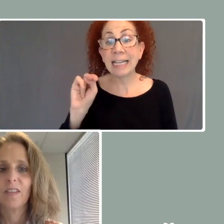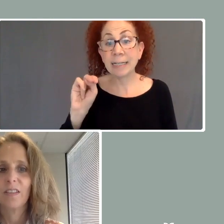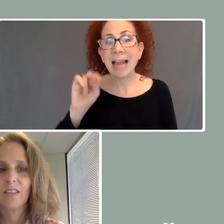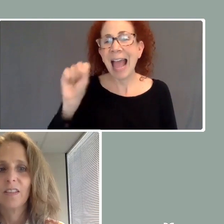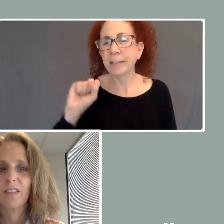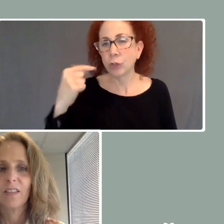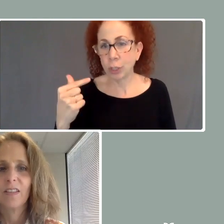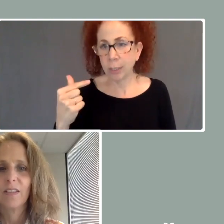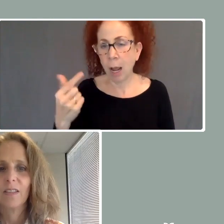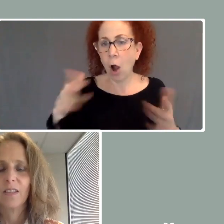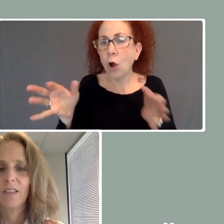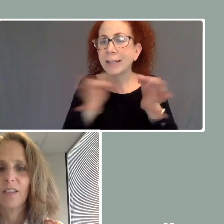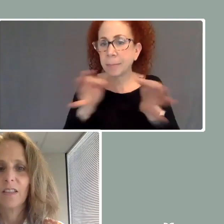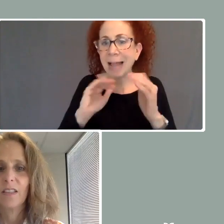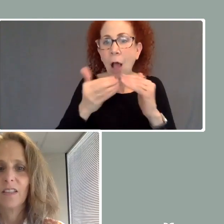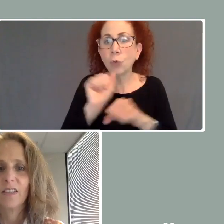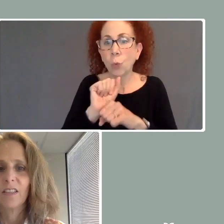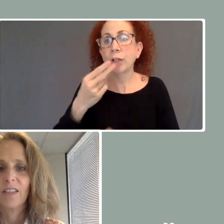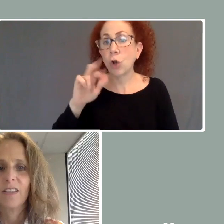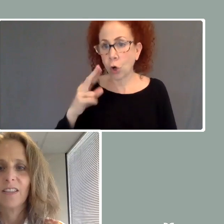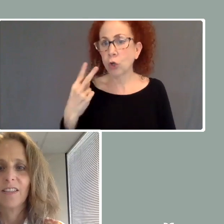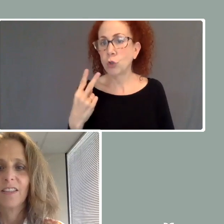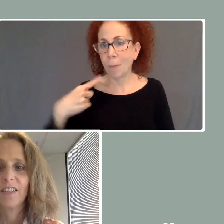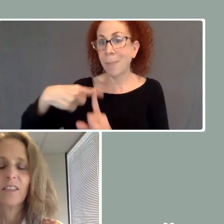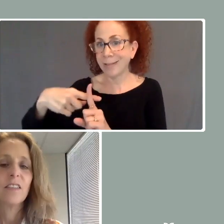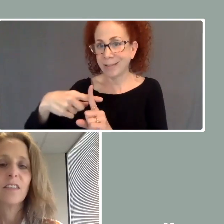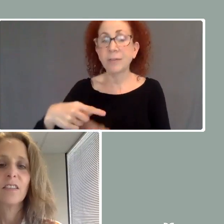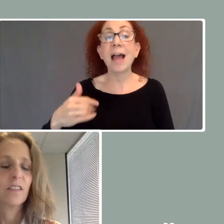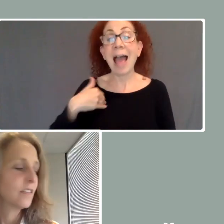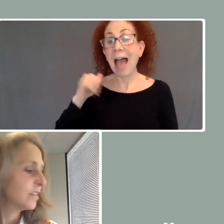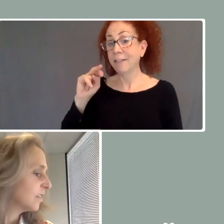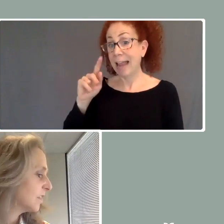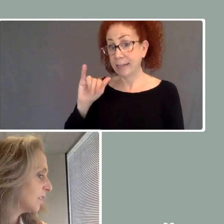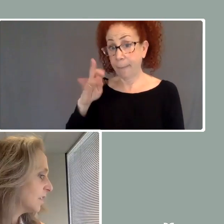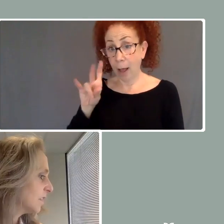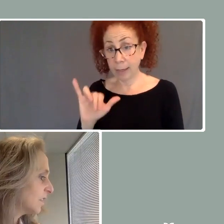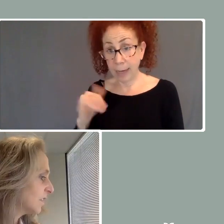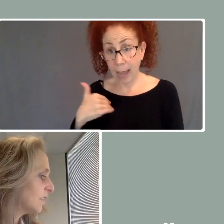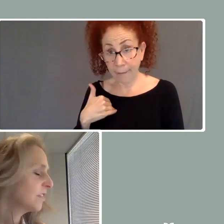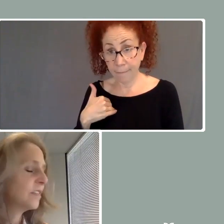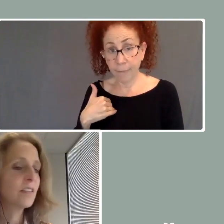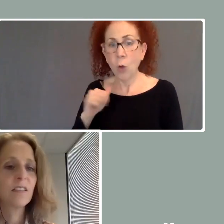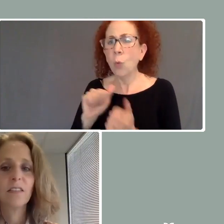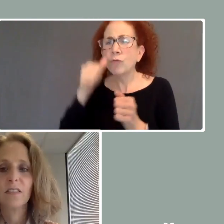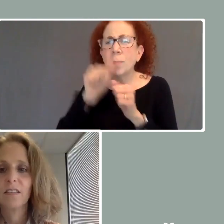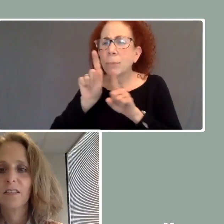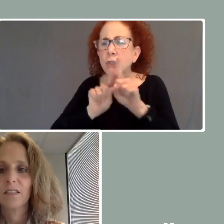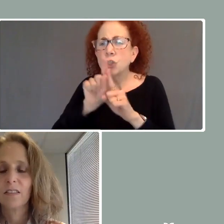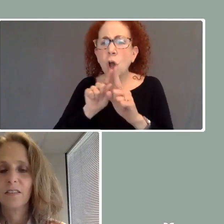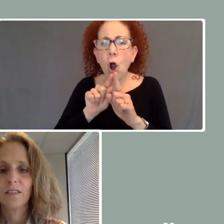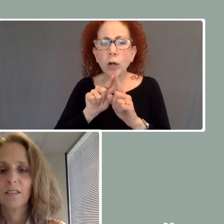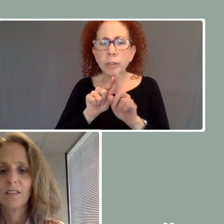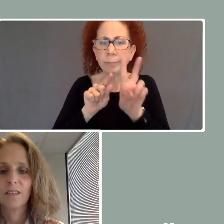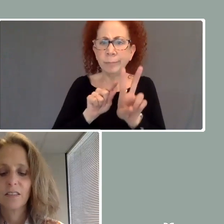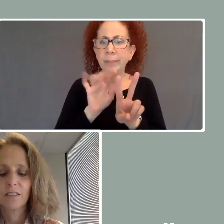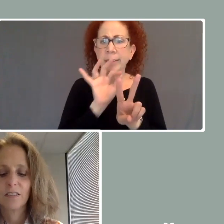explained to you how it works in the HER2 positive. So you have an antibody, and then you have those stars that are